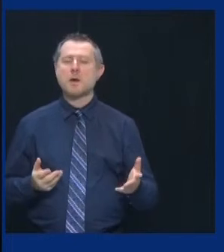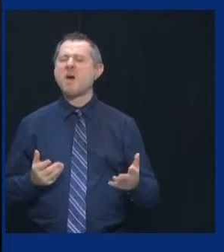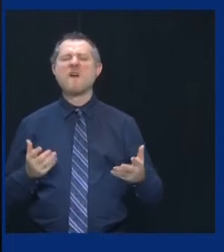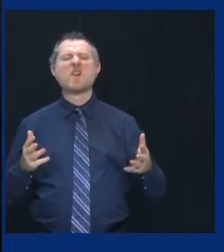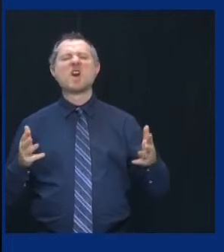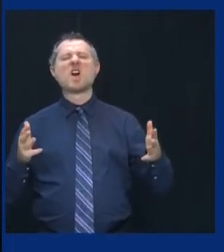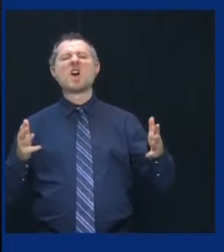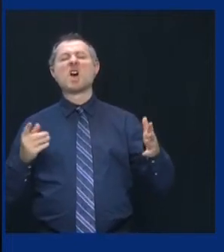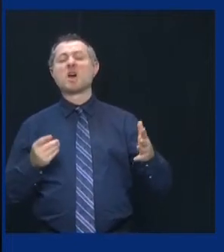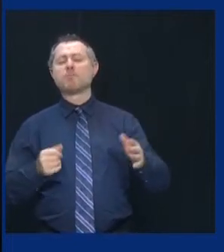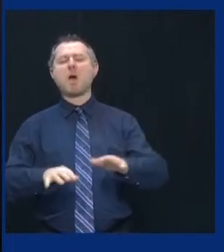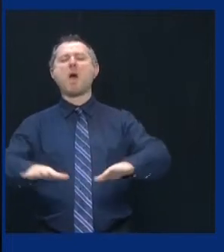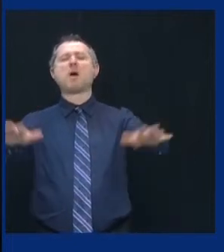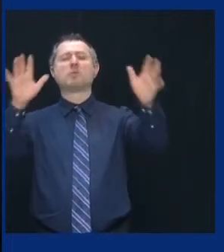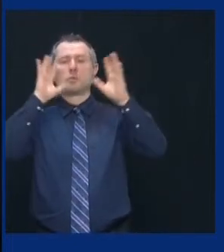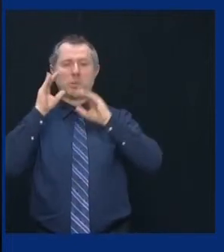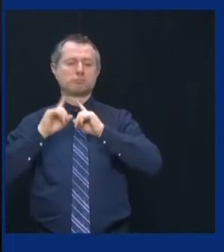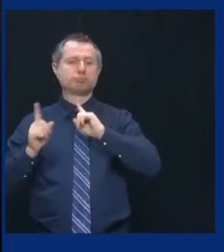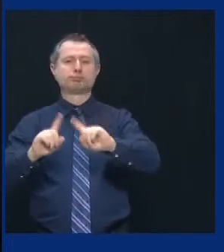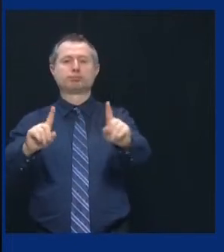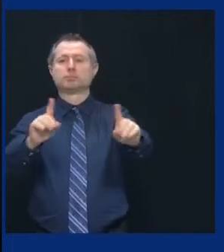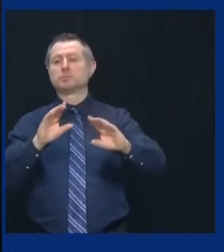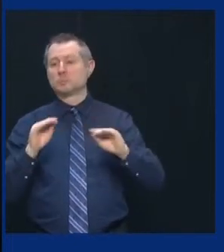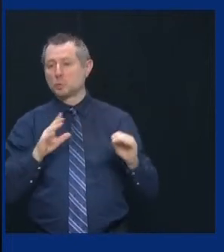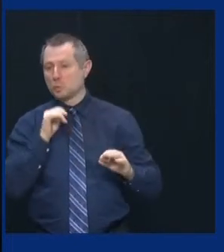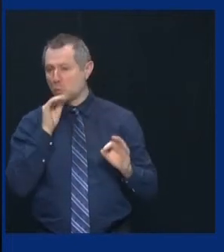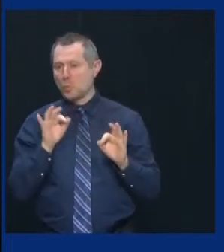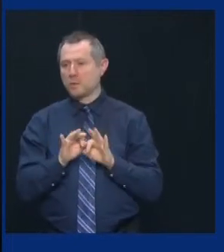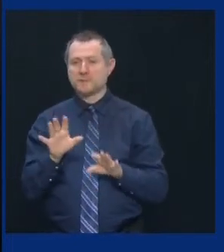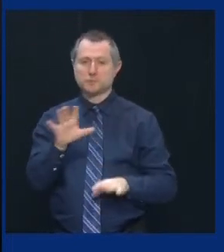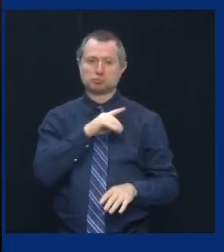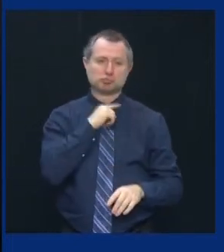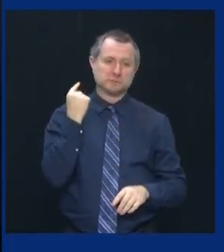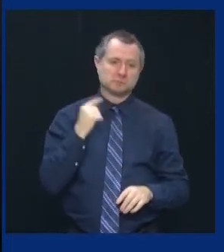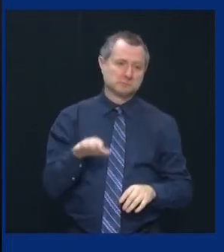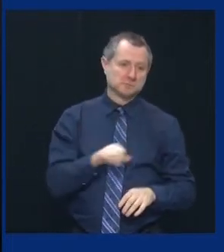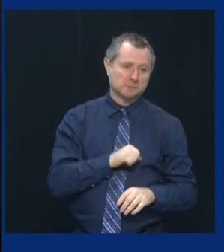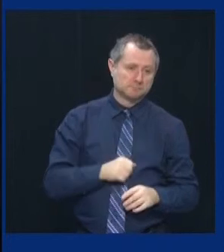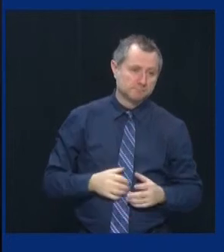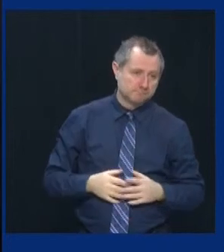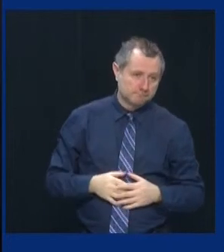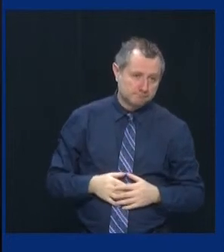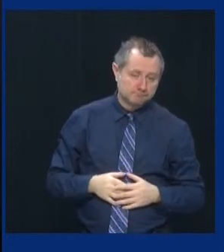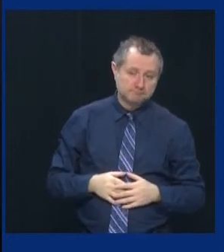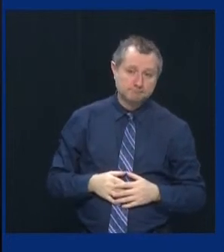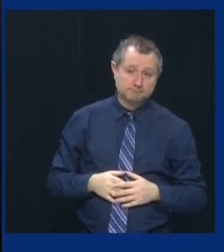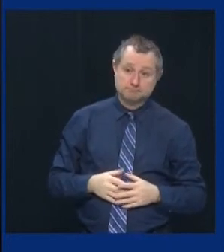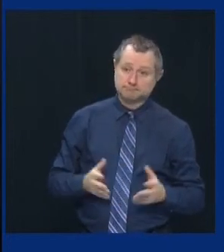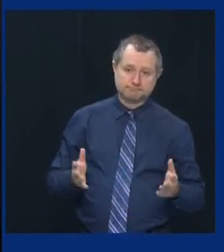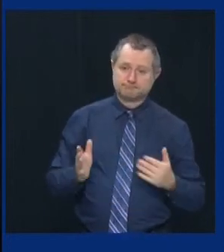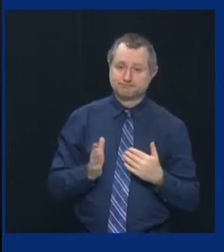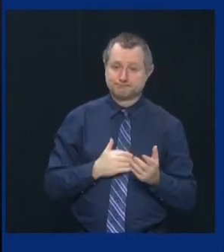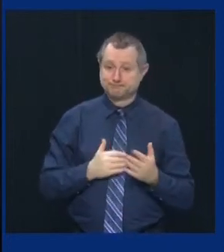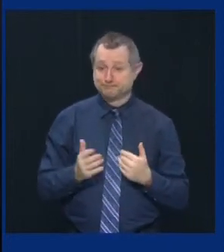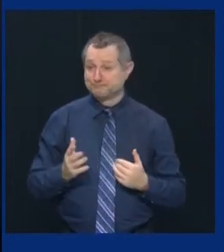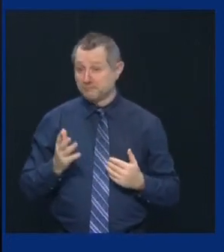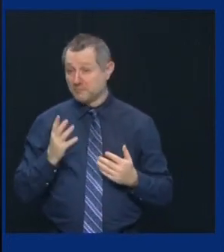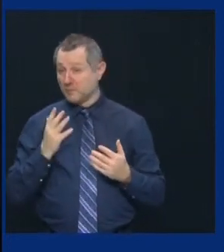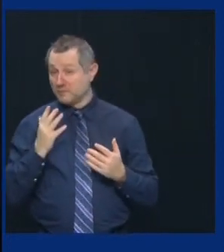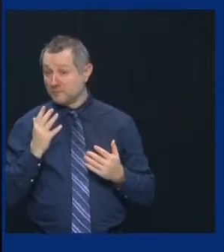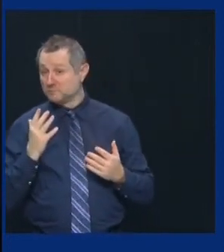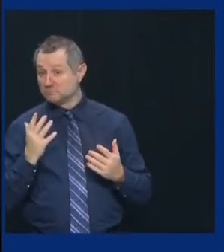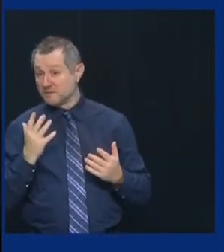it. And it's not worth the risk. So we are